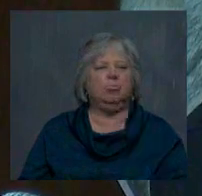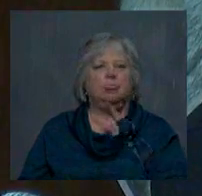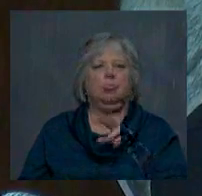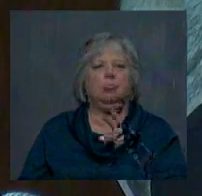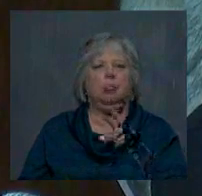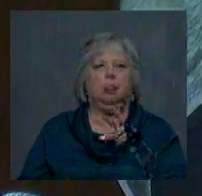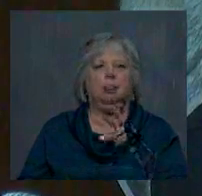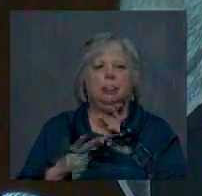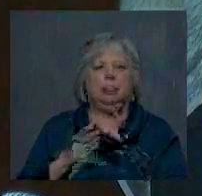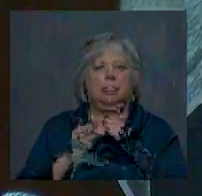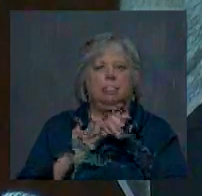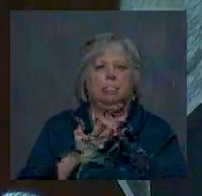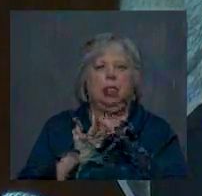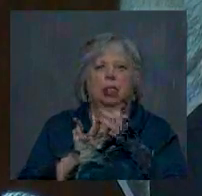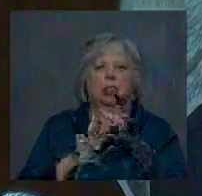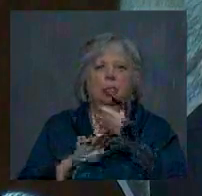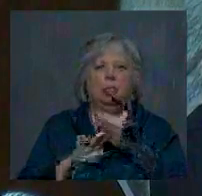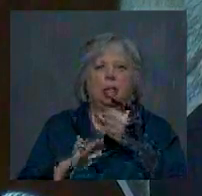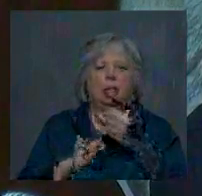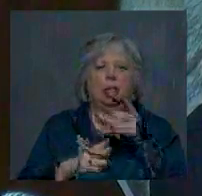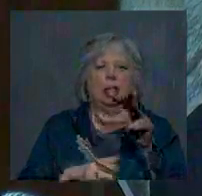Little Rock funding for